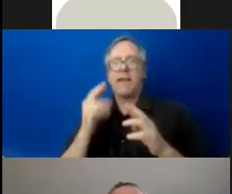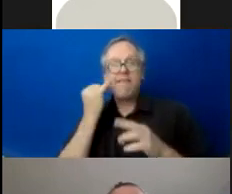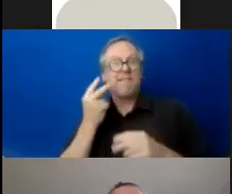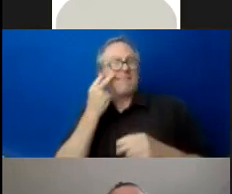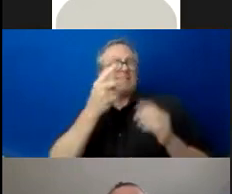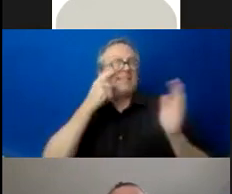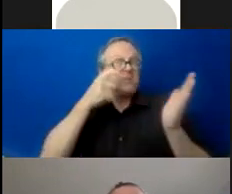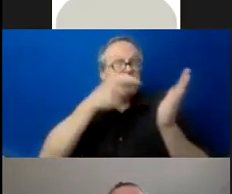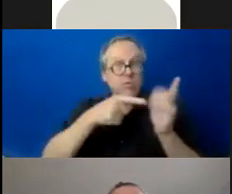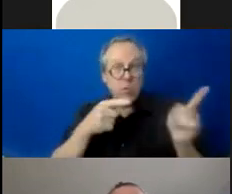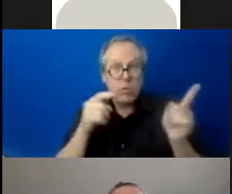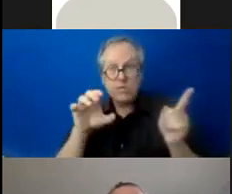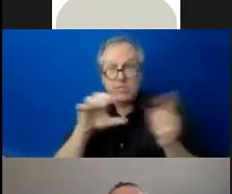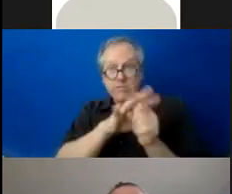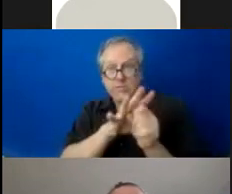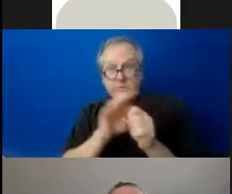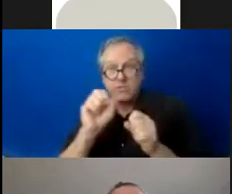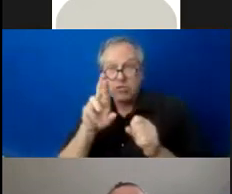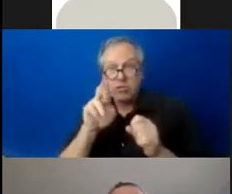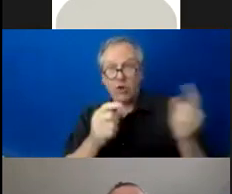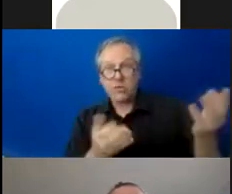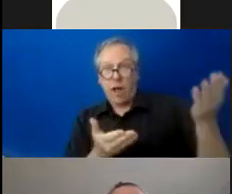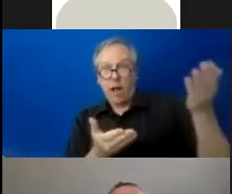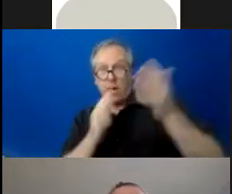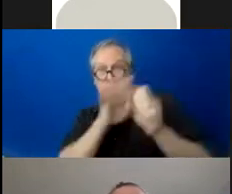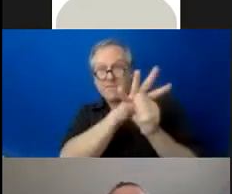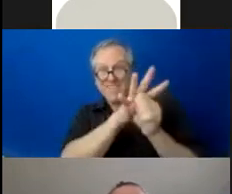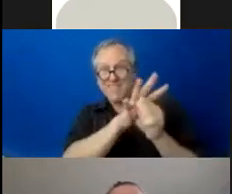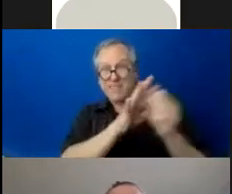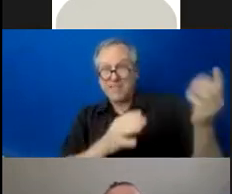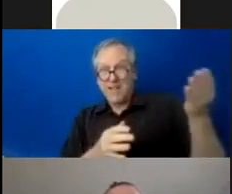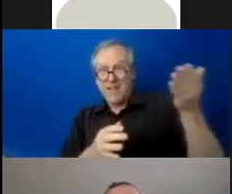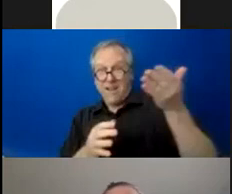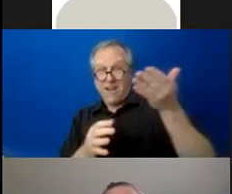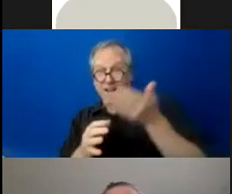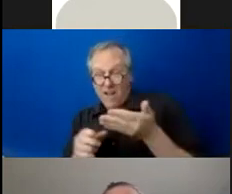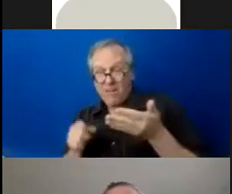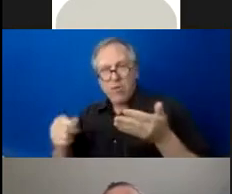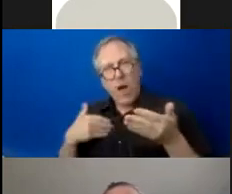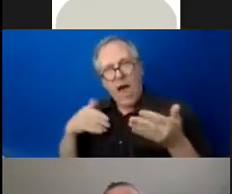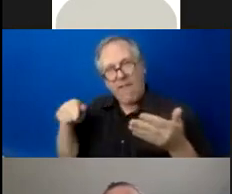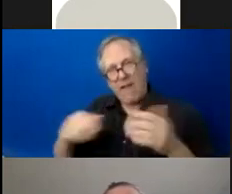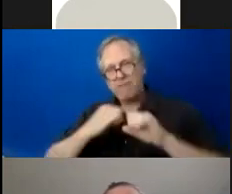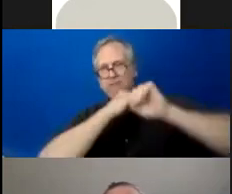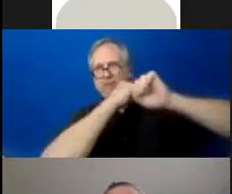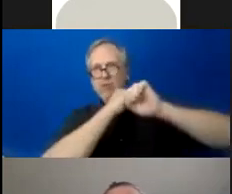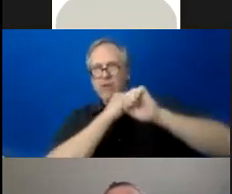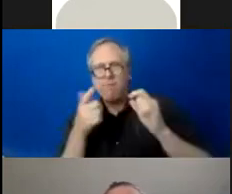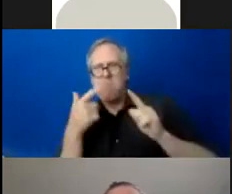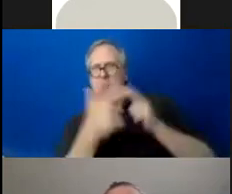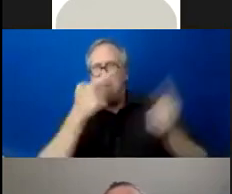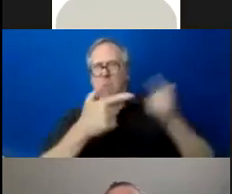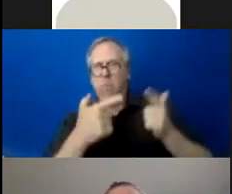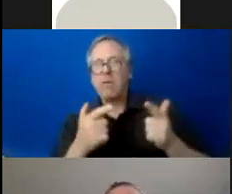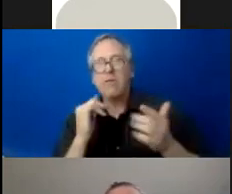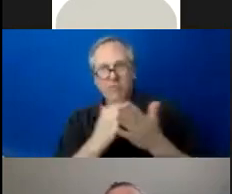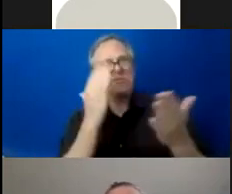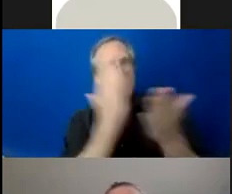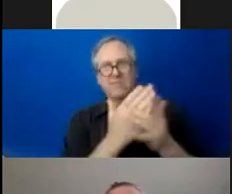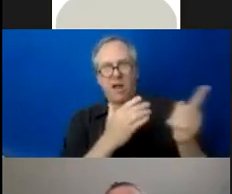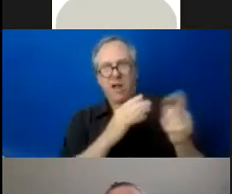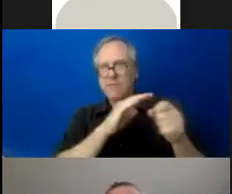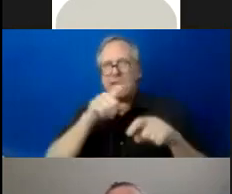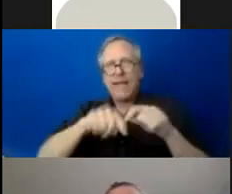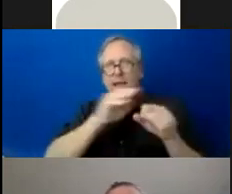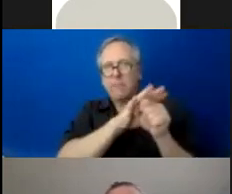virus. And this is really important because this is what will stop the virus from